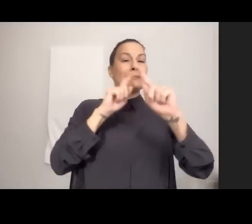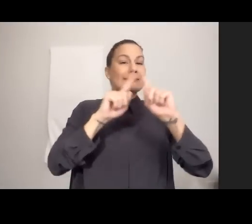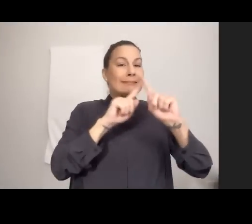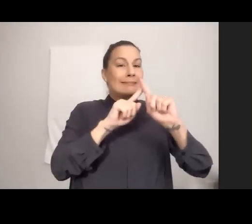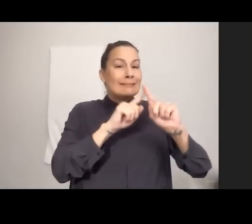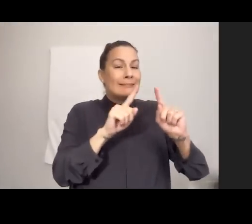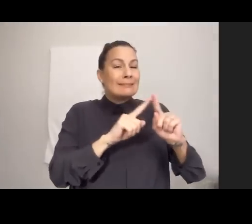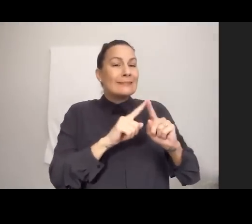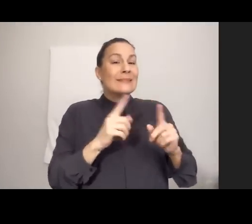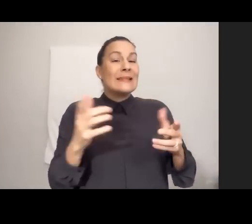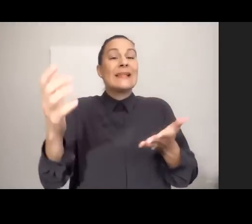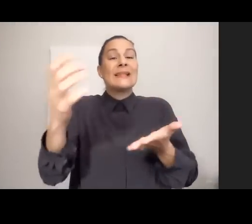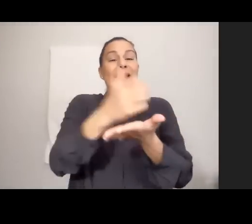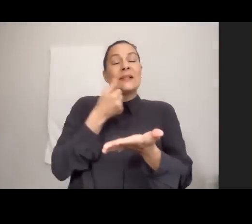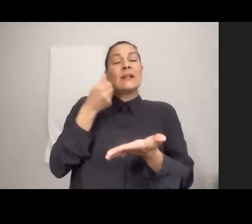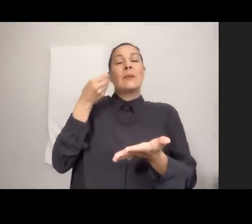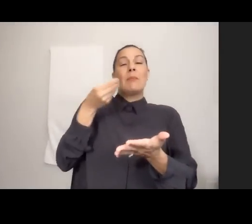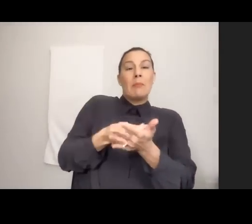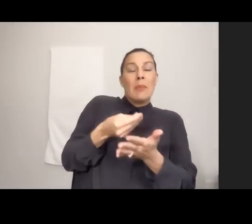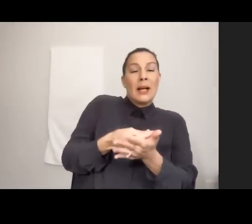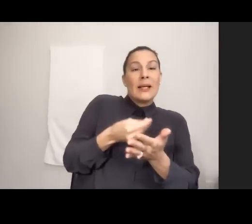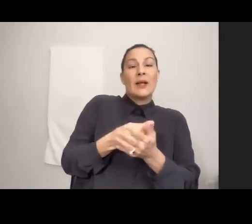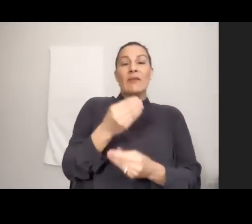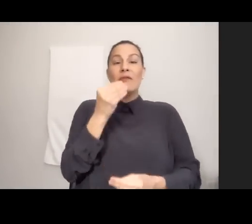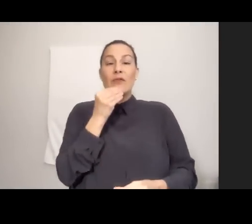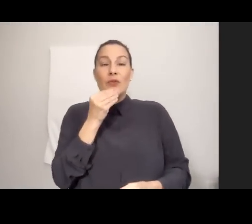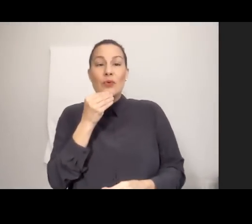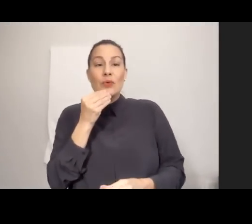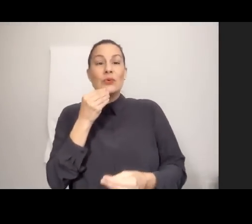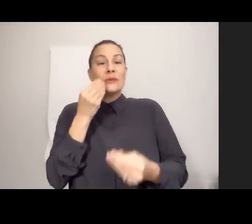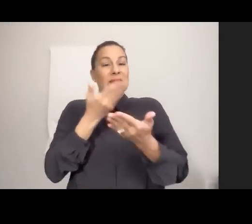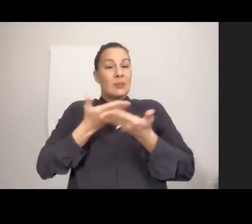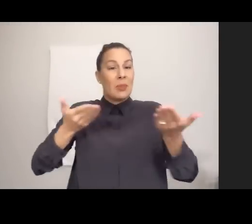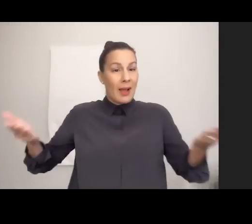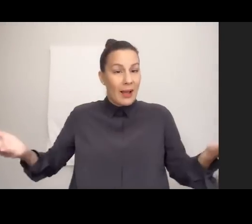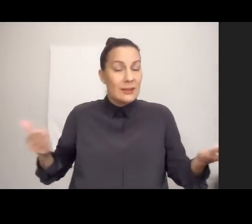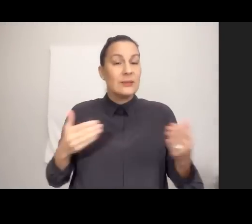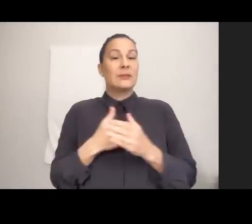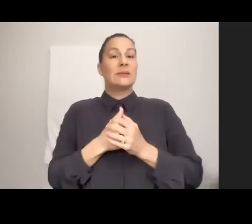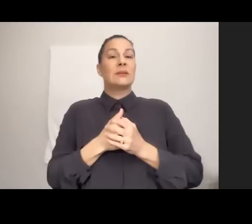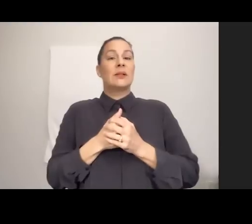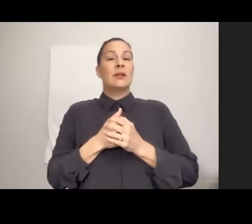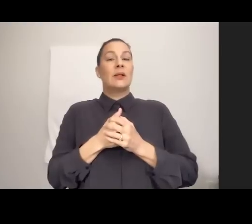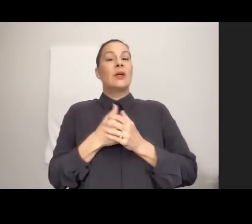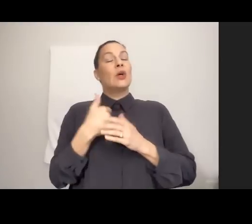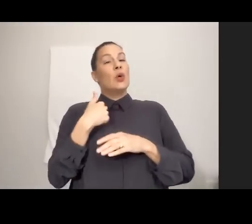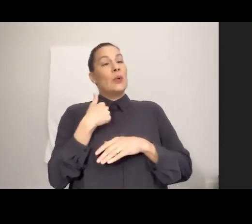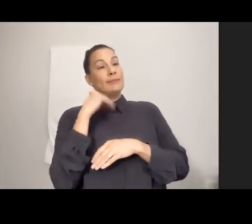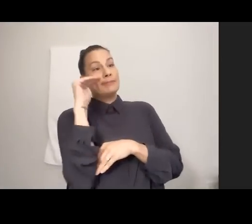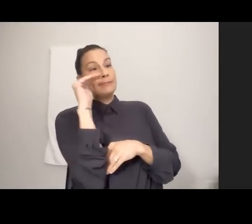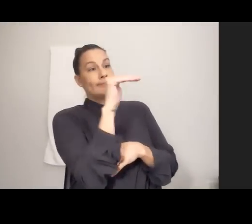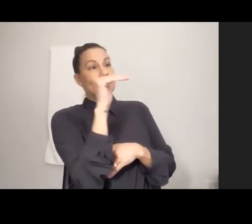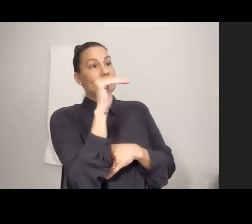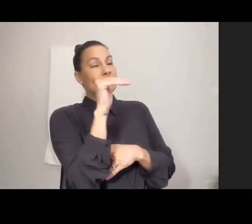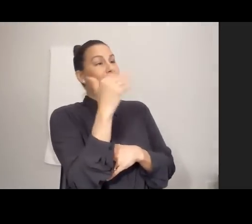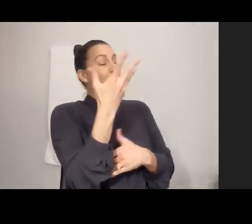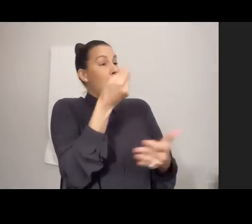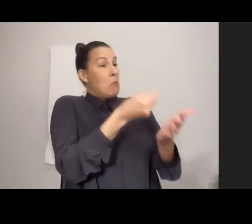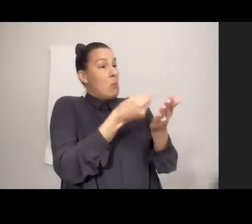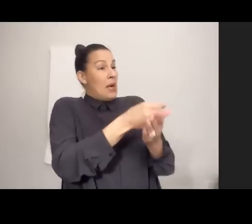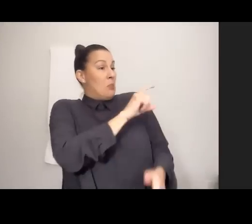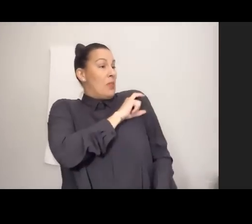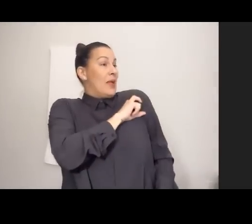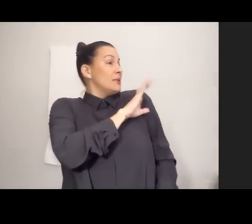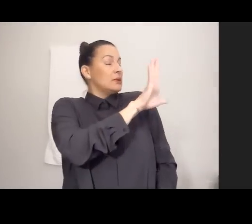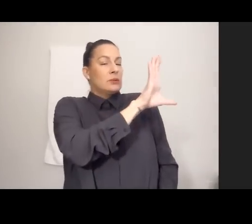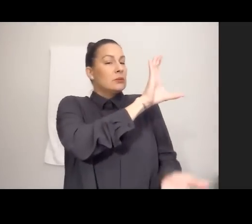and supplies to Black folks across the city. And we've called on our legislators to move money away from policing and toward